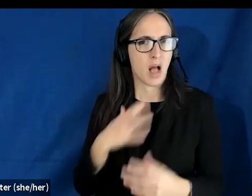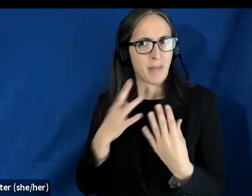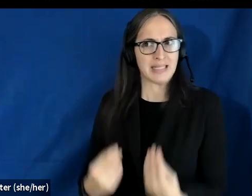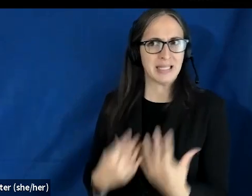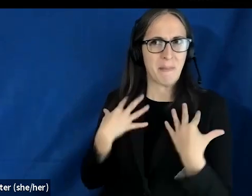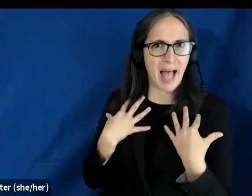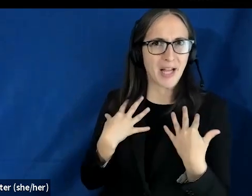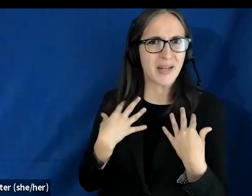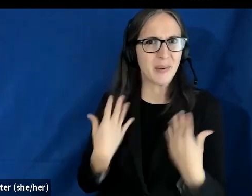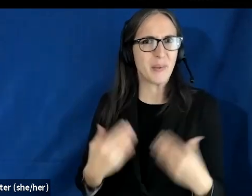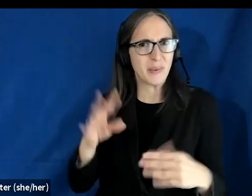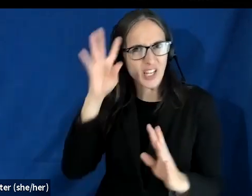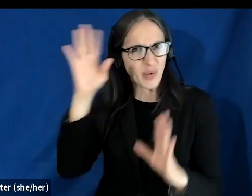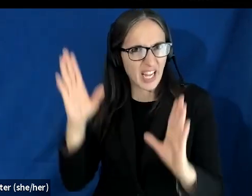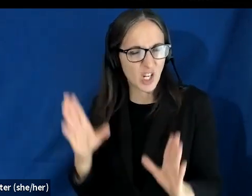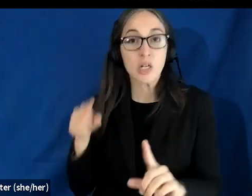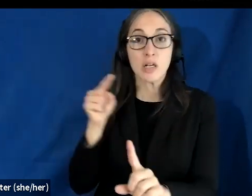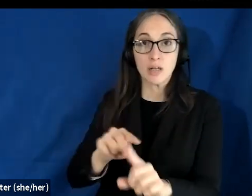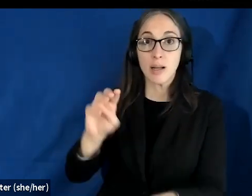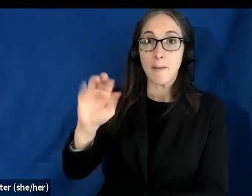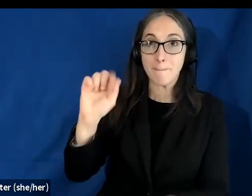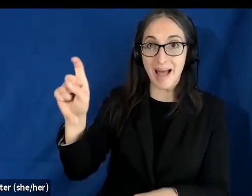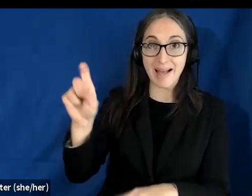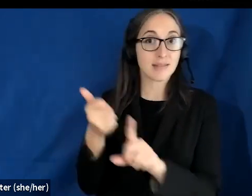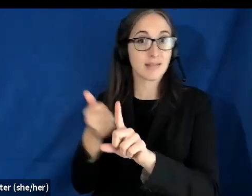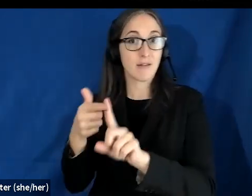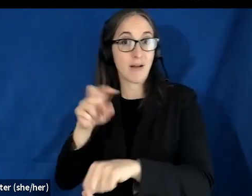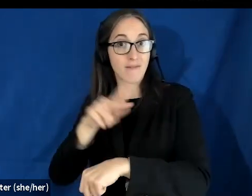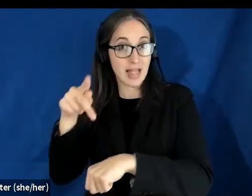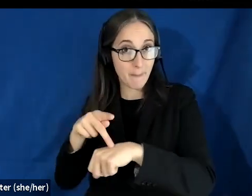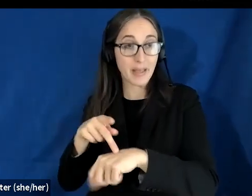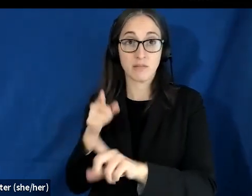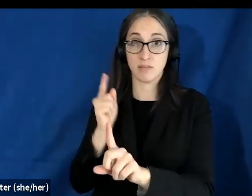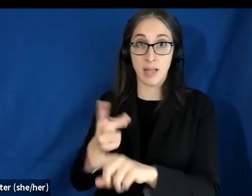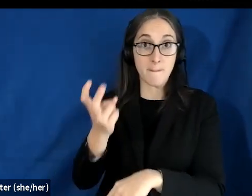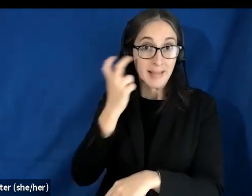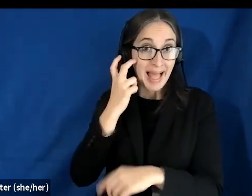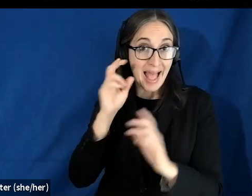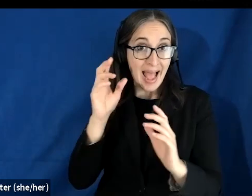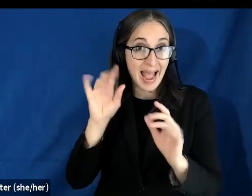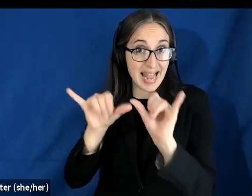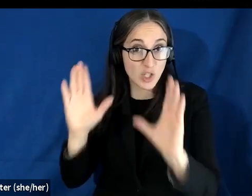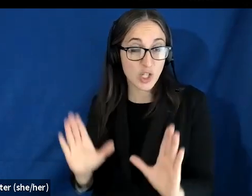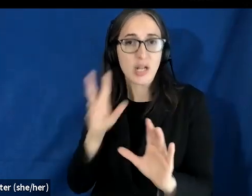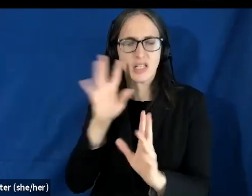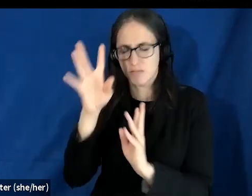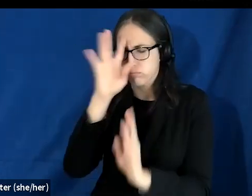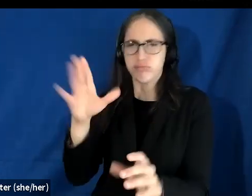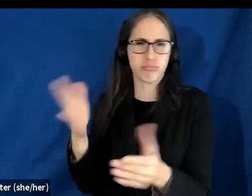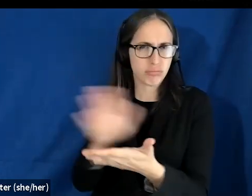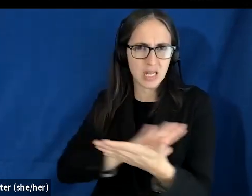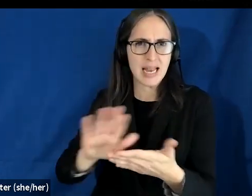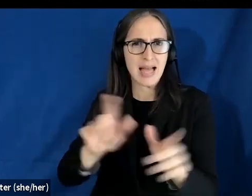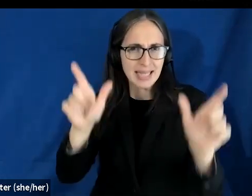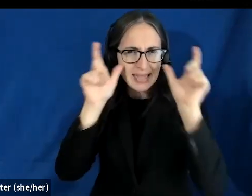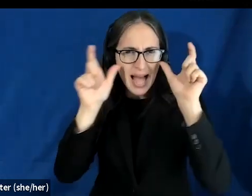from the Philippines. He's a blind engineer, and he created these nice pair of glasses that you can just wear. And while you're